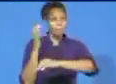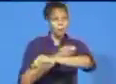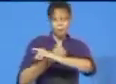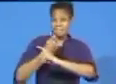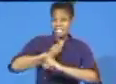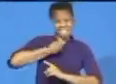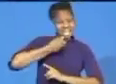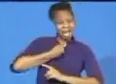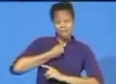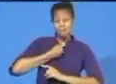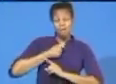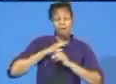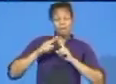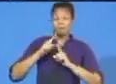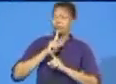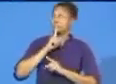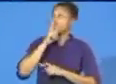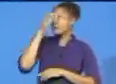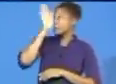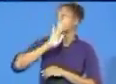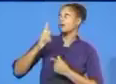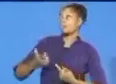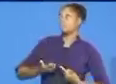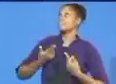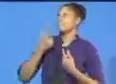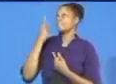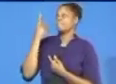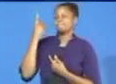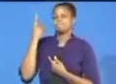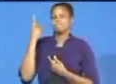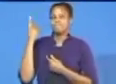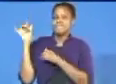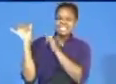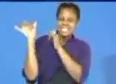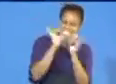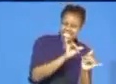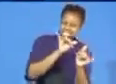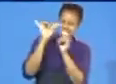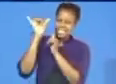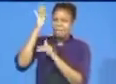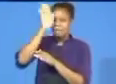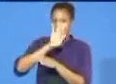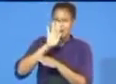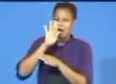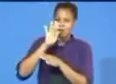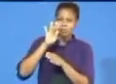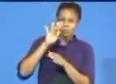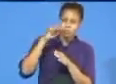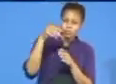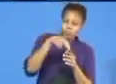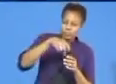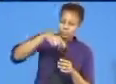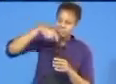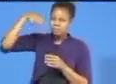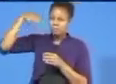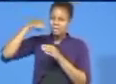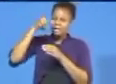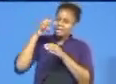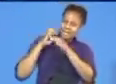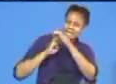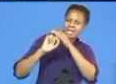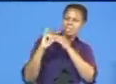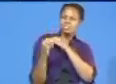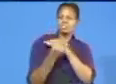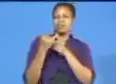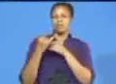own, but as sure as God lives, the same God who took up Elijah in a chariot of fire,